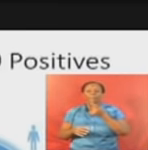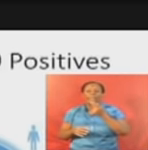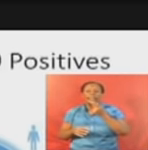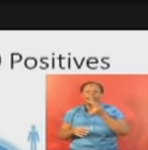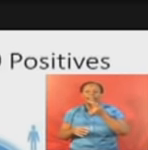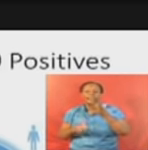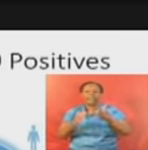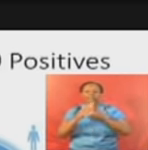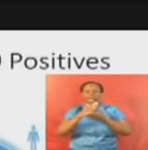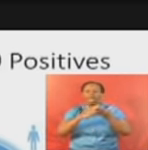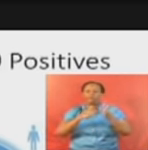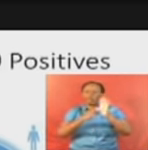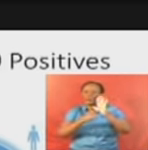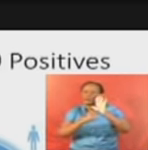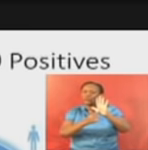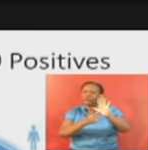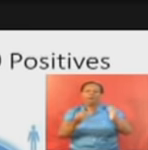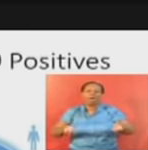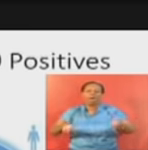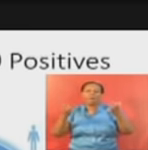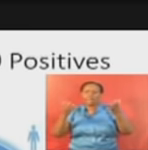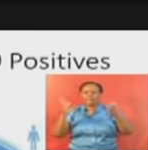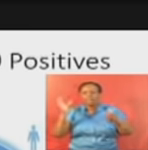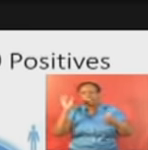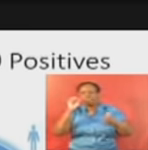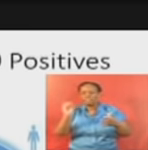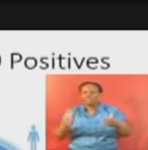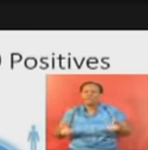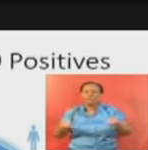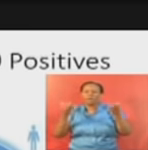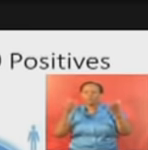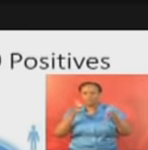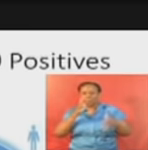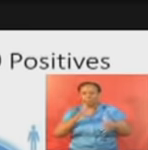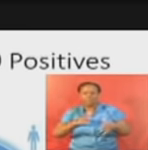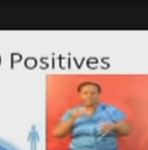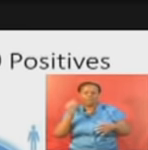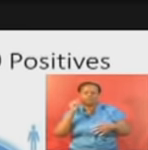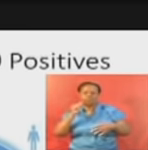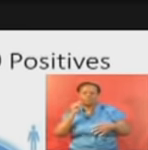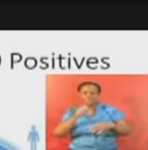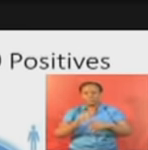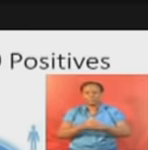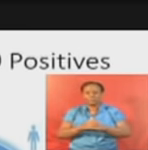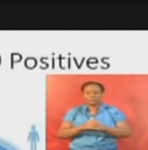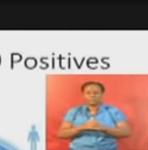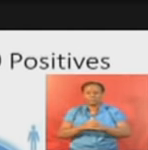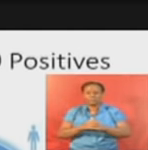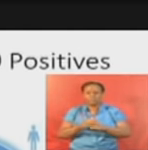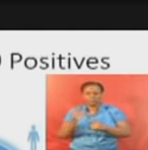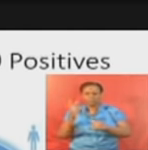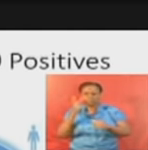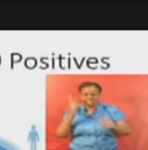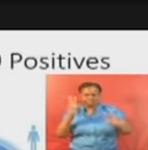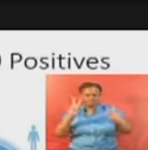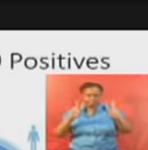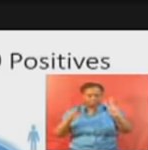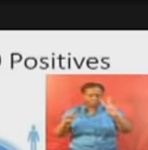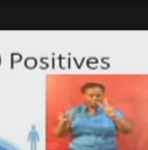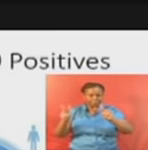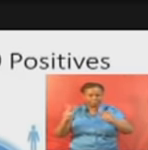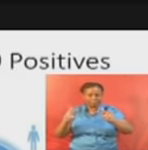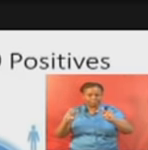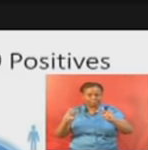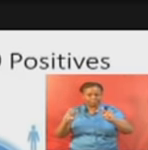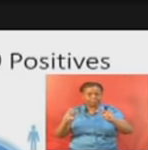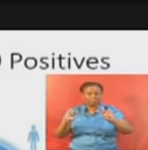of females. What we have been seeing overall is that there is a preponderance of males